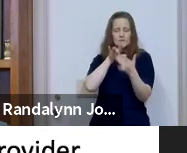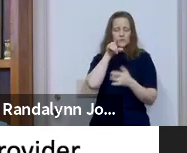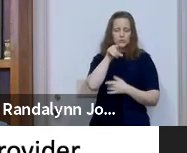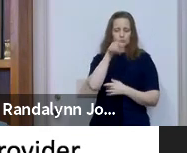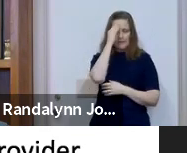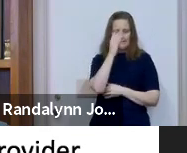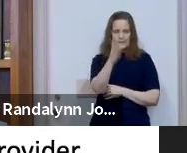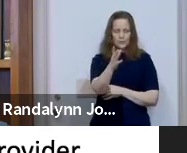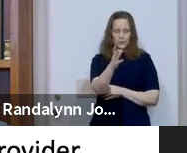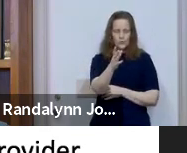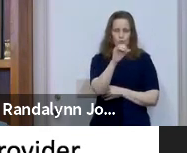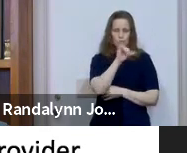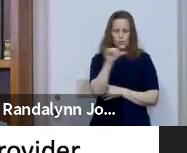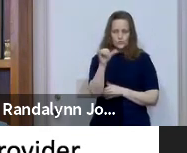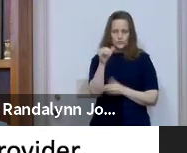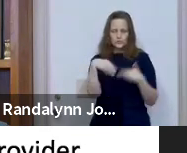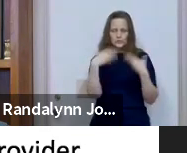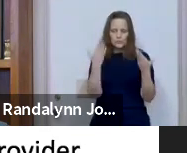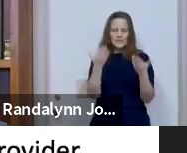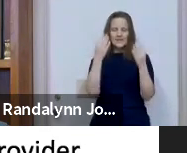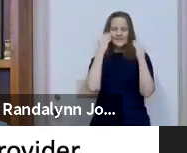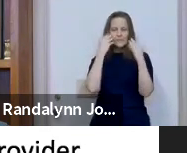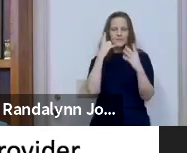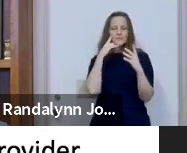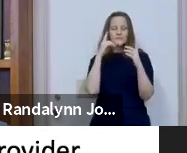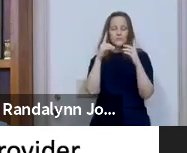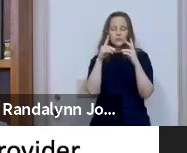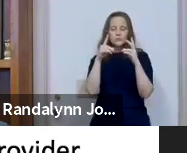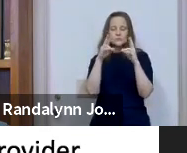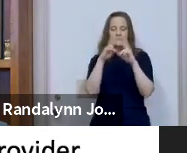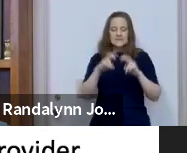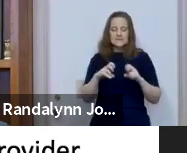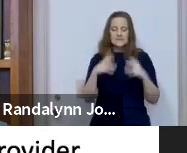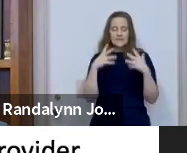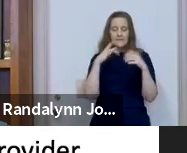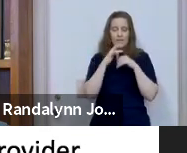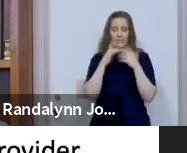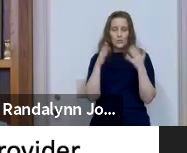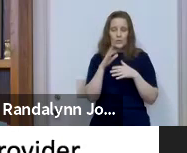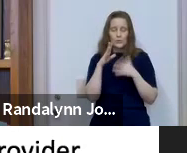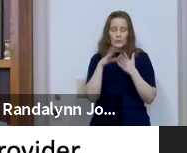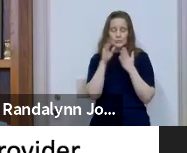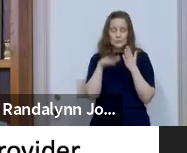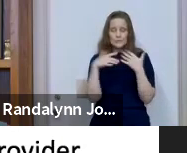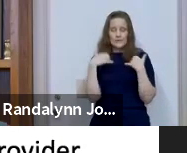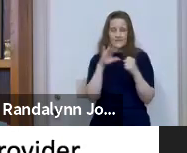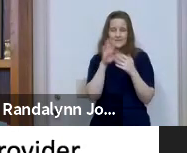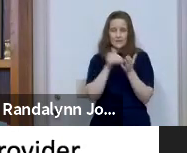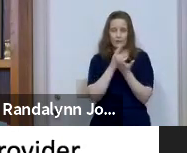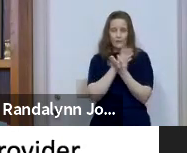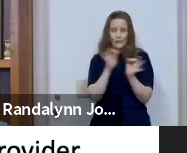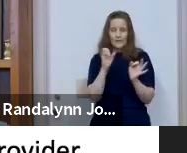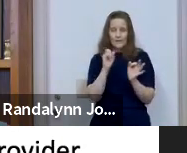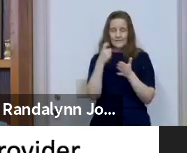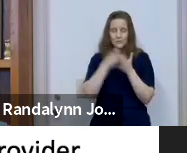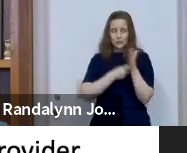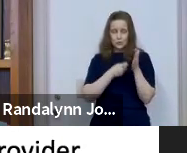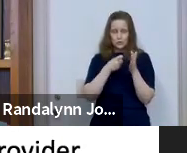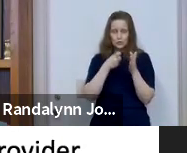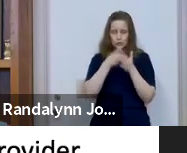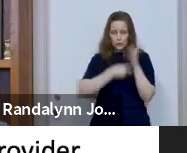know. We'll also provide you information about testing available here at the Student Health and Wellness Center that will be free of charge for close